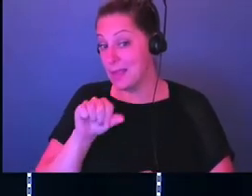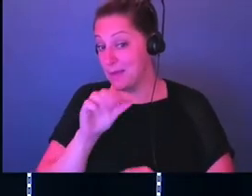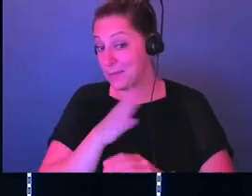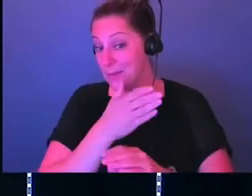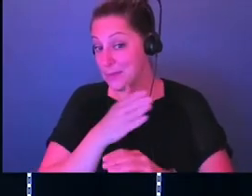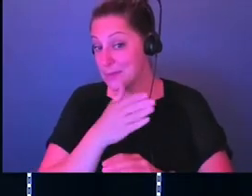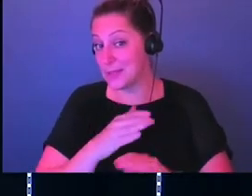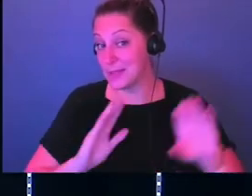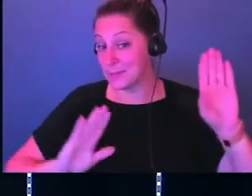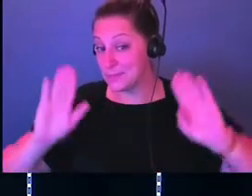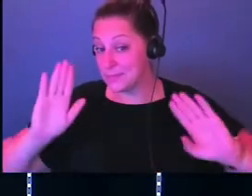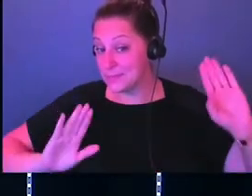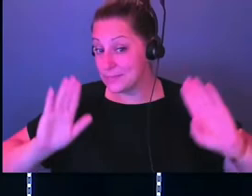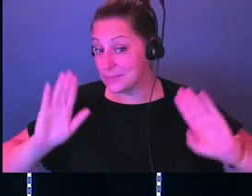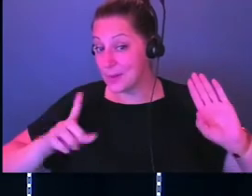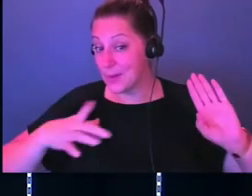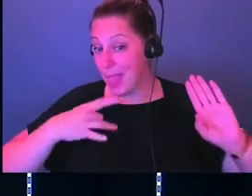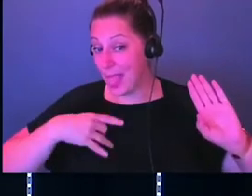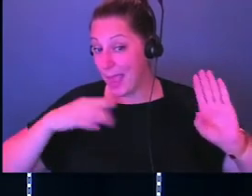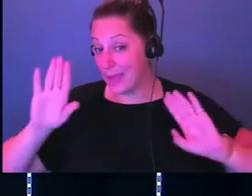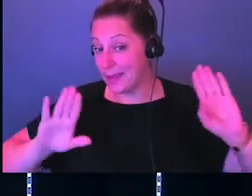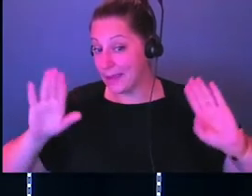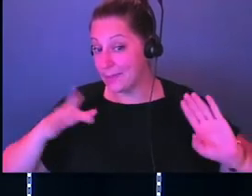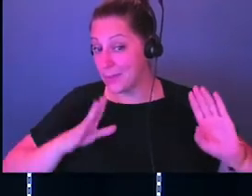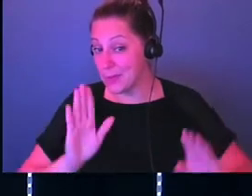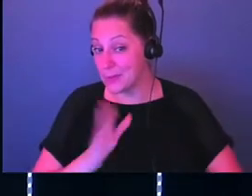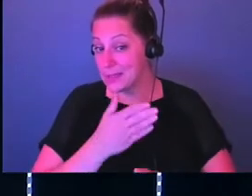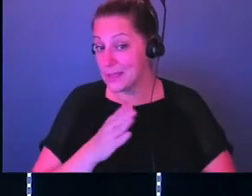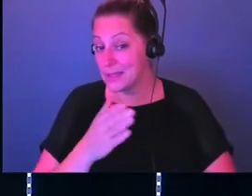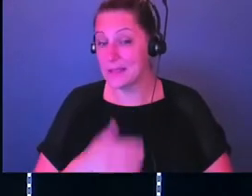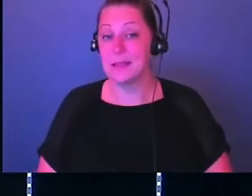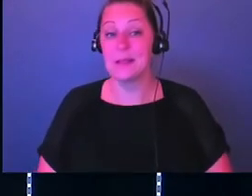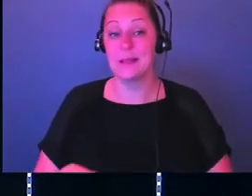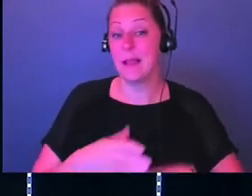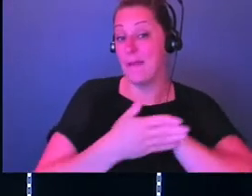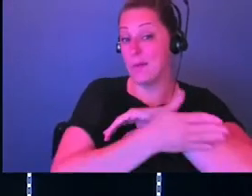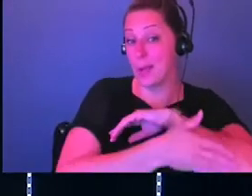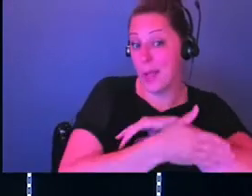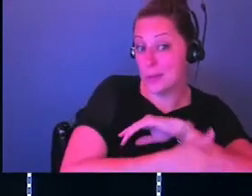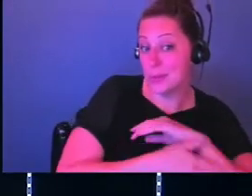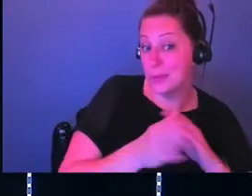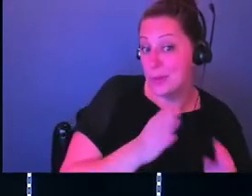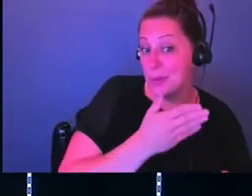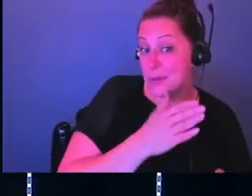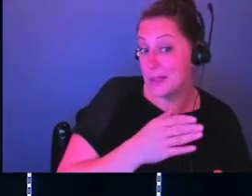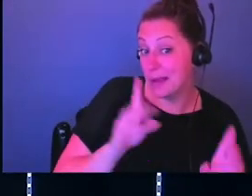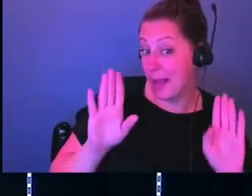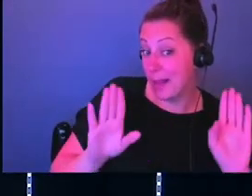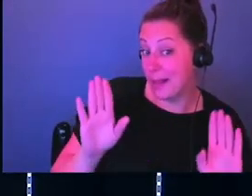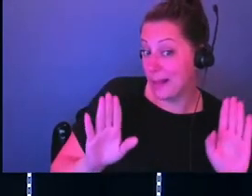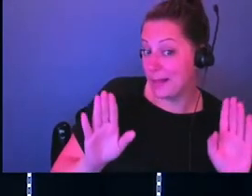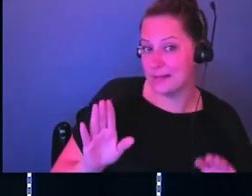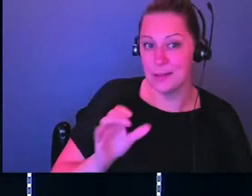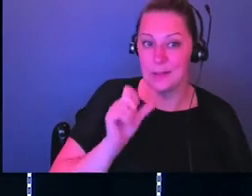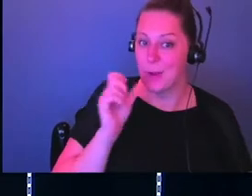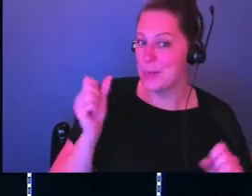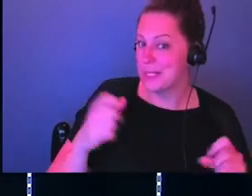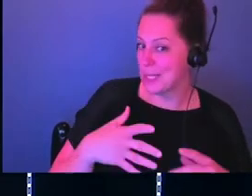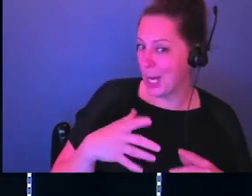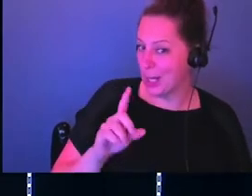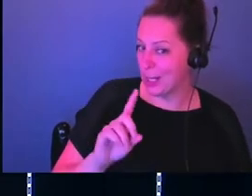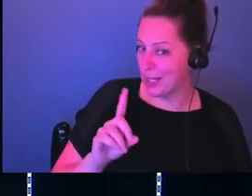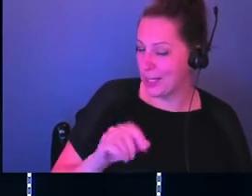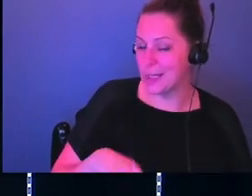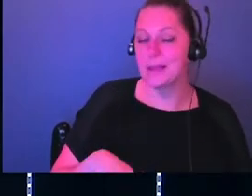Don't be shy, second service. How many of like music? Everybody's got their stuff, you know what I'm saying? Country fans, you know, come on, let me see the country. Fans in country? Don't be scared. Let's go. Come on.